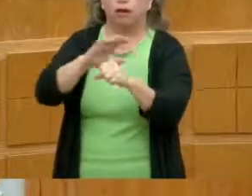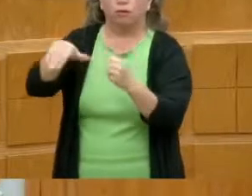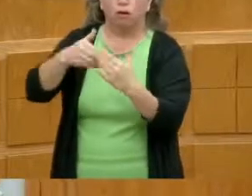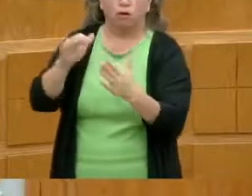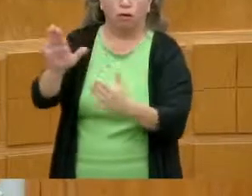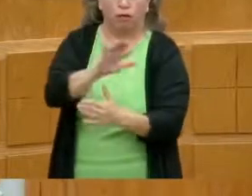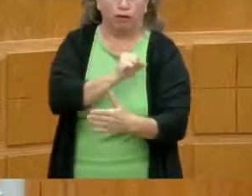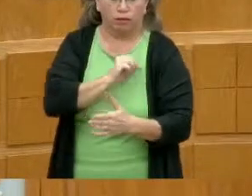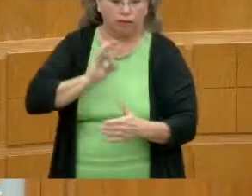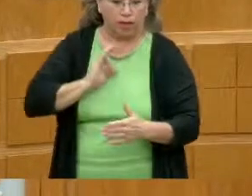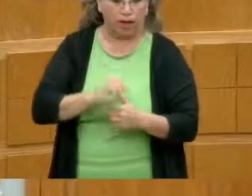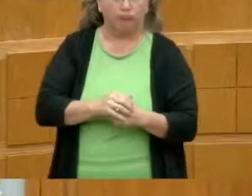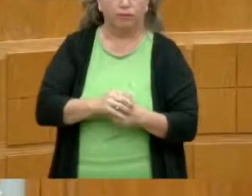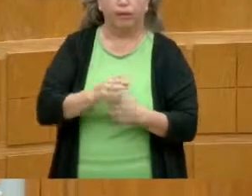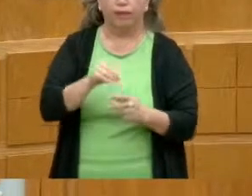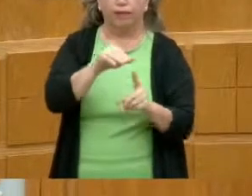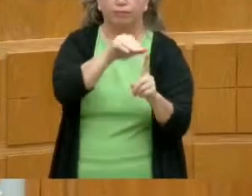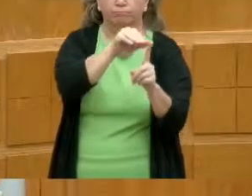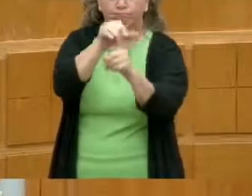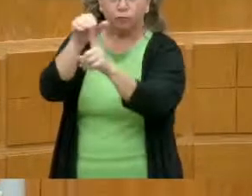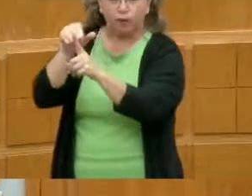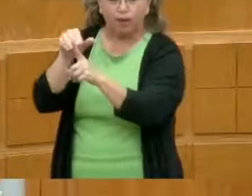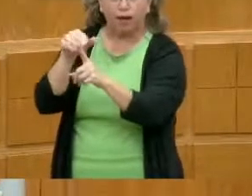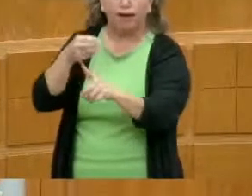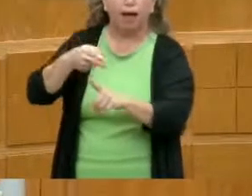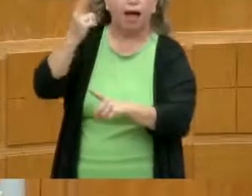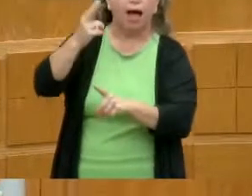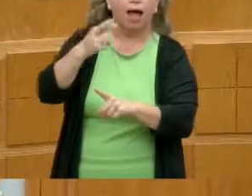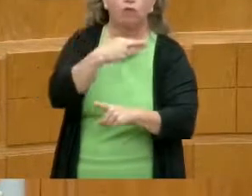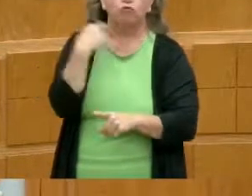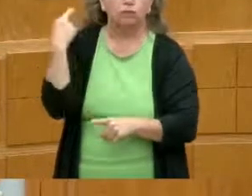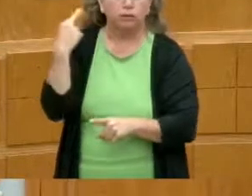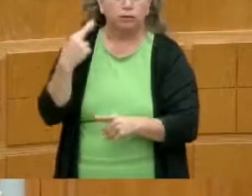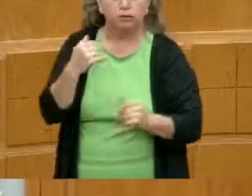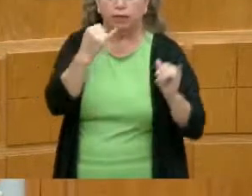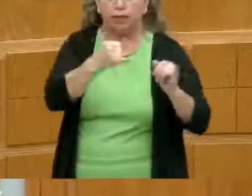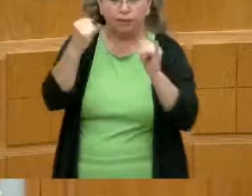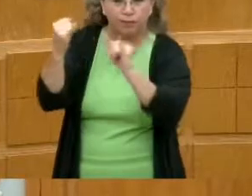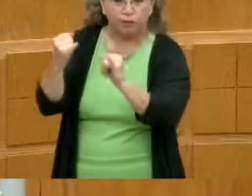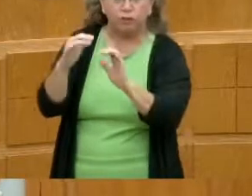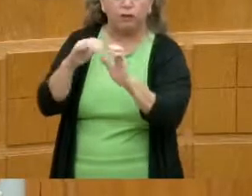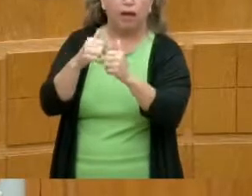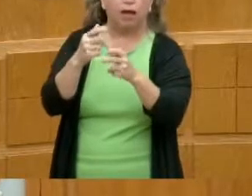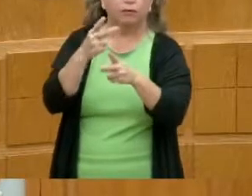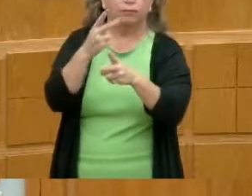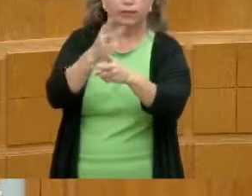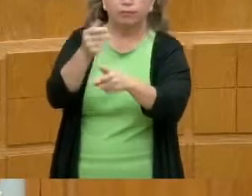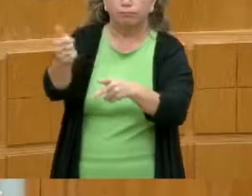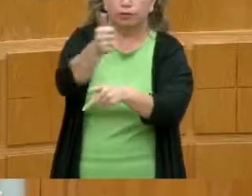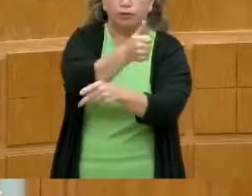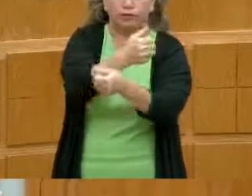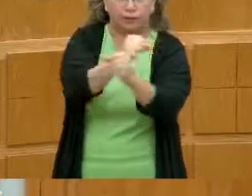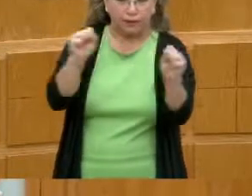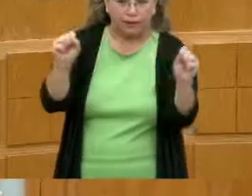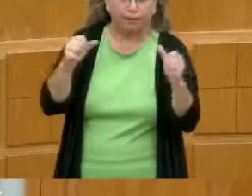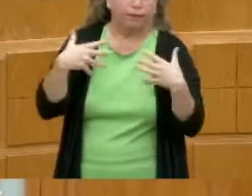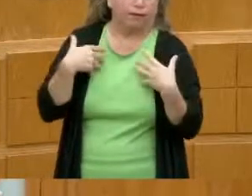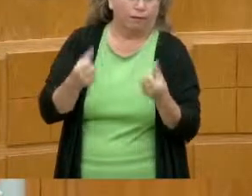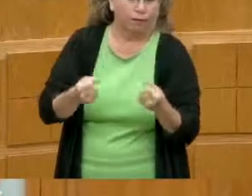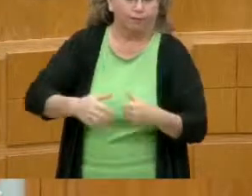individuals, to remind high-risk individuals, I guess, on safety precautions, how they can stay healthy and safe.